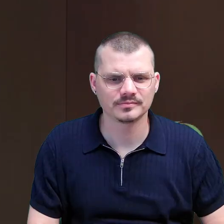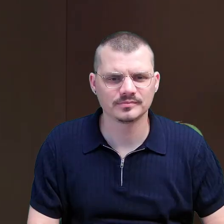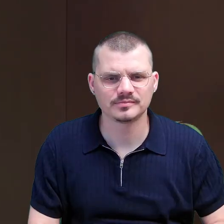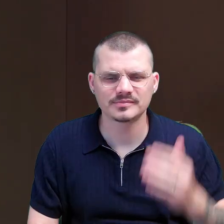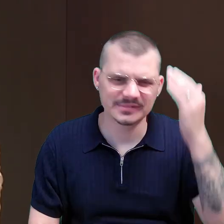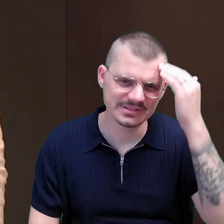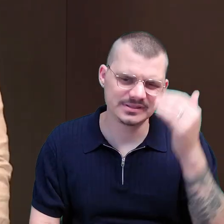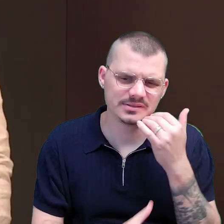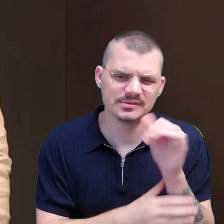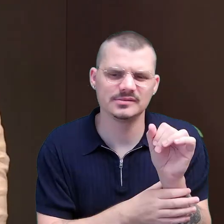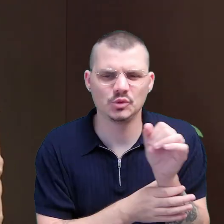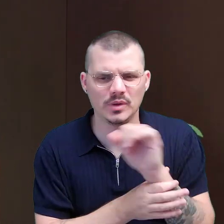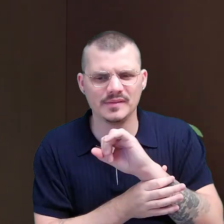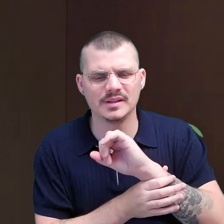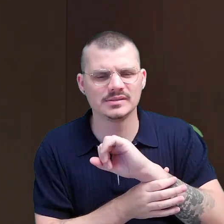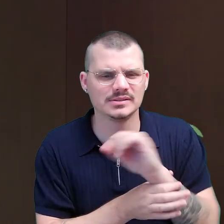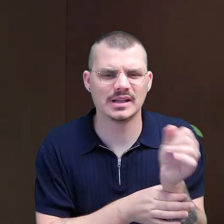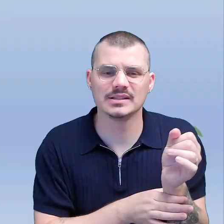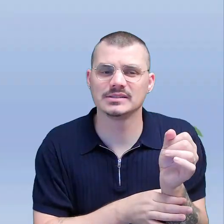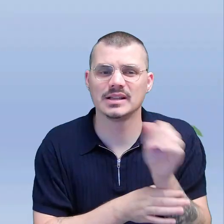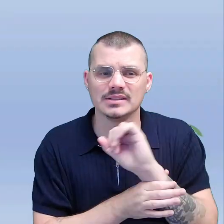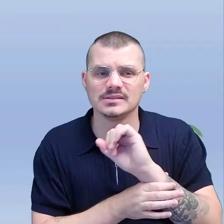Waving heads side to side.